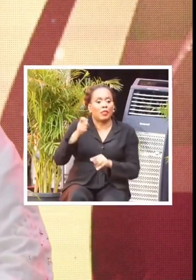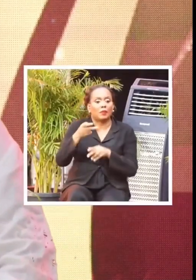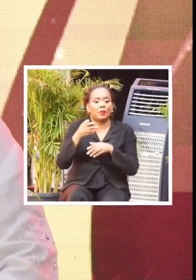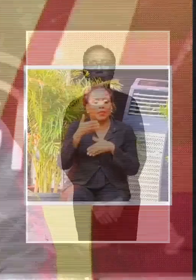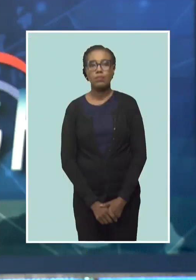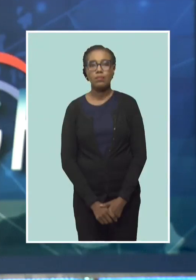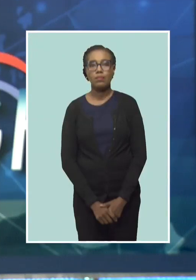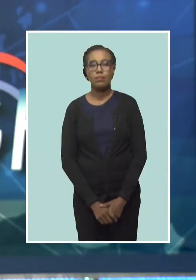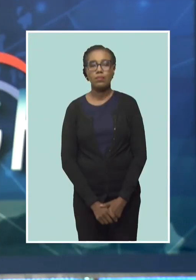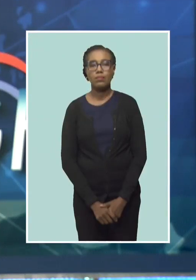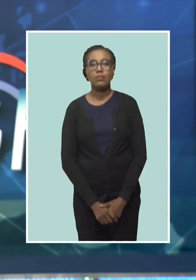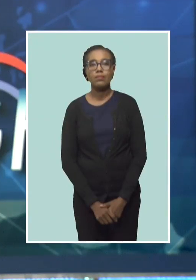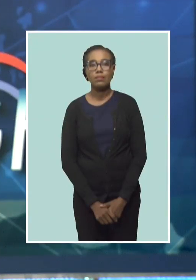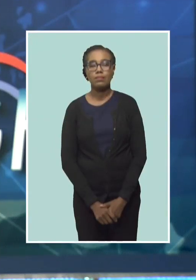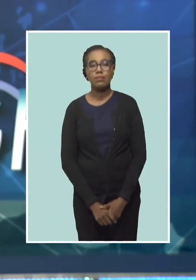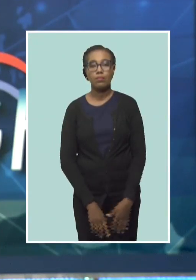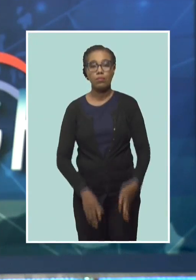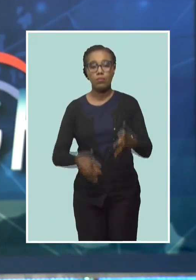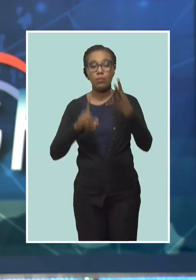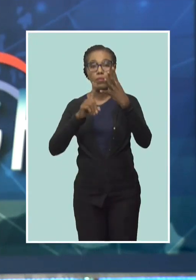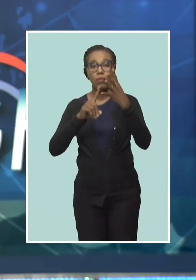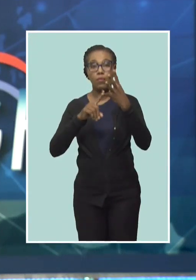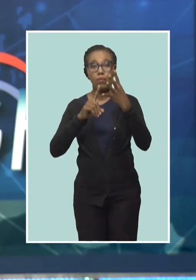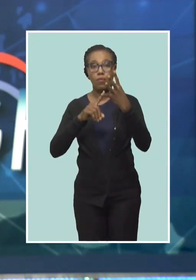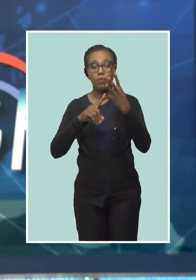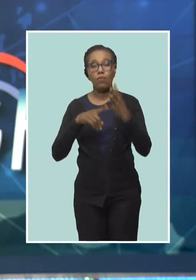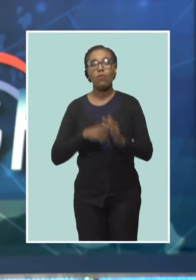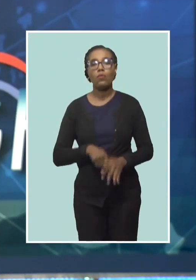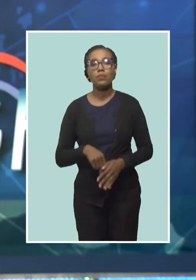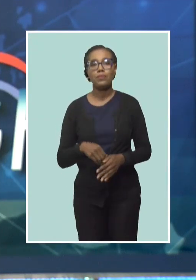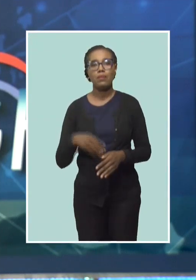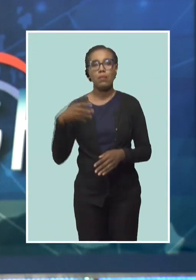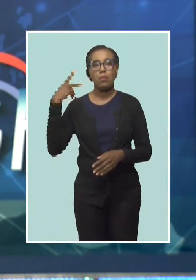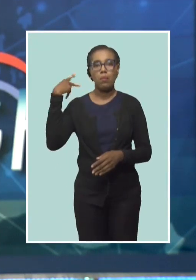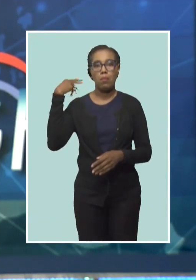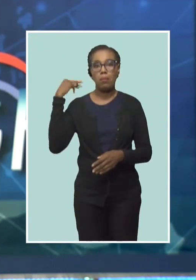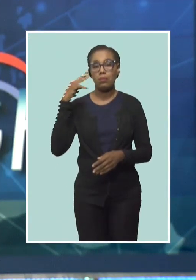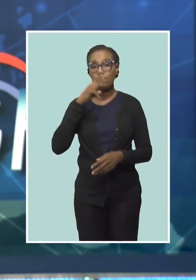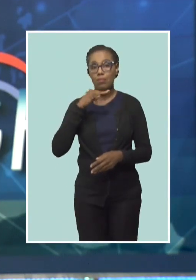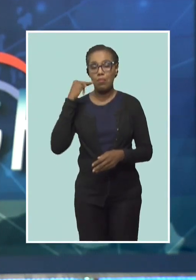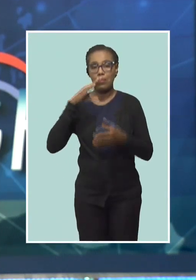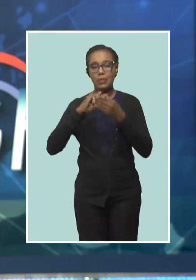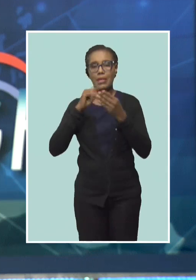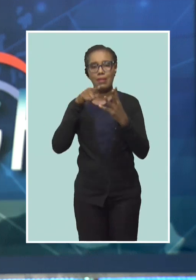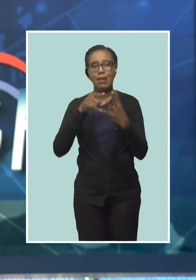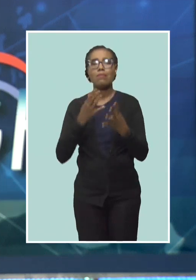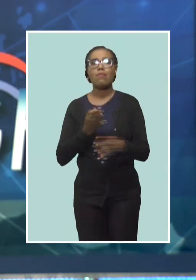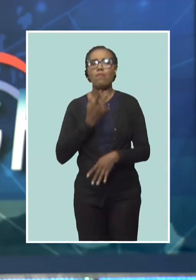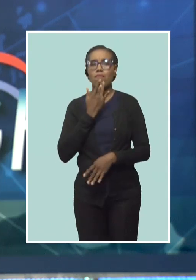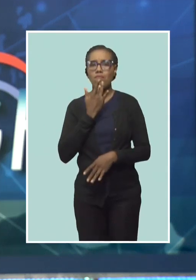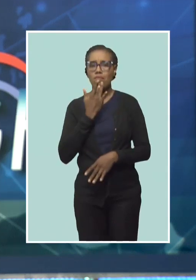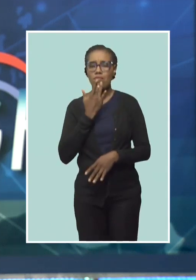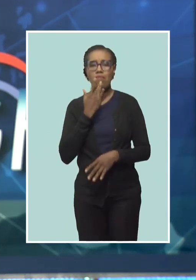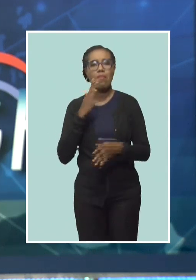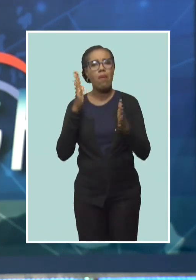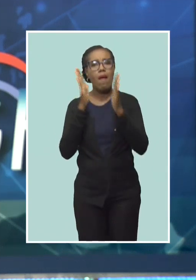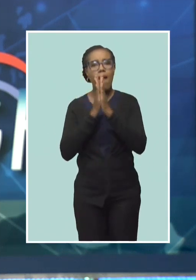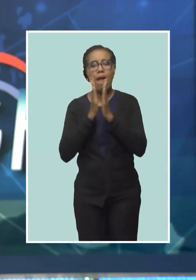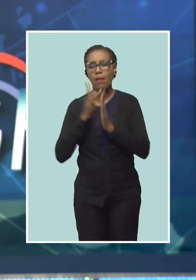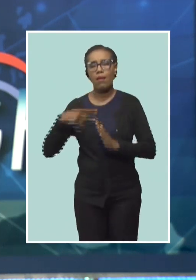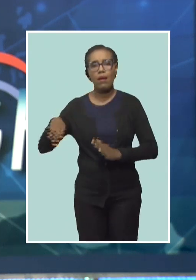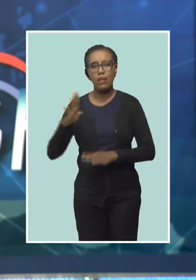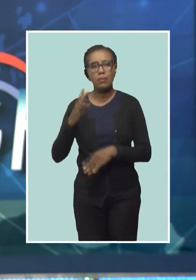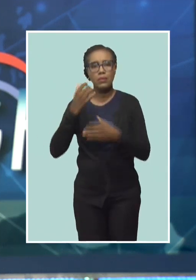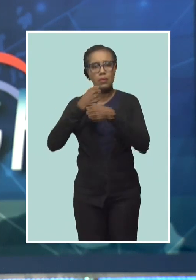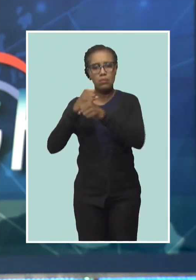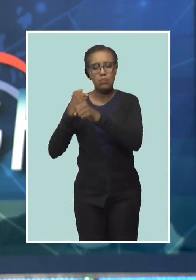each other. Now, the fourth principle, which the Prime Minister identified as her favorite, calls on Barbadians to be creators